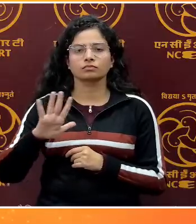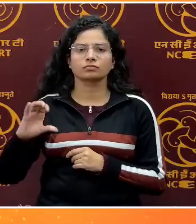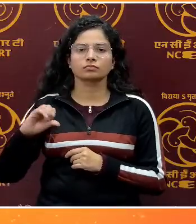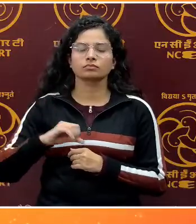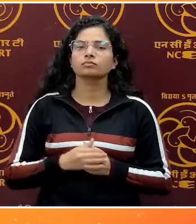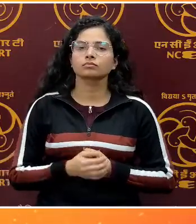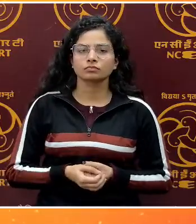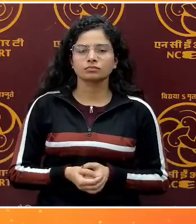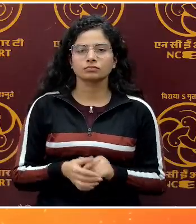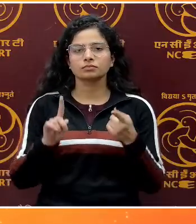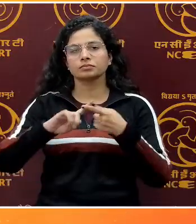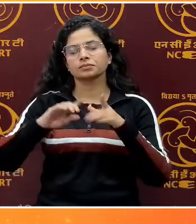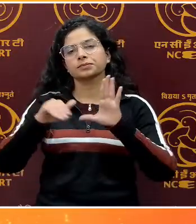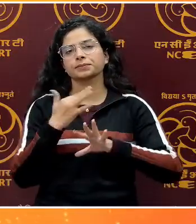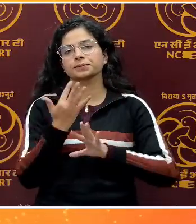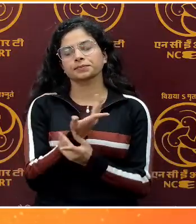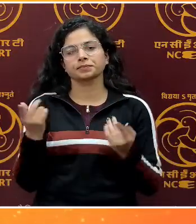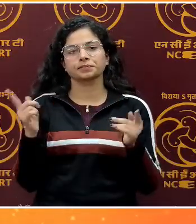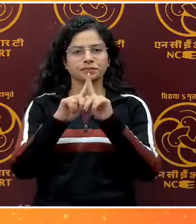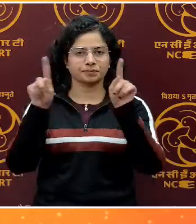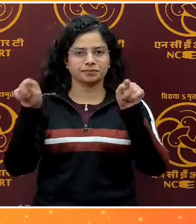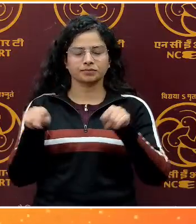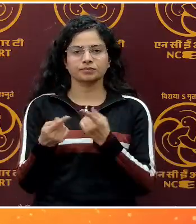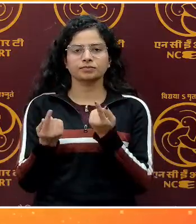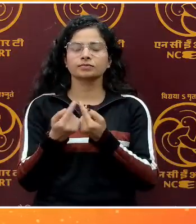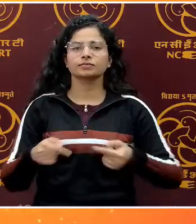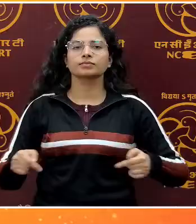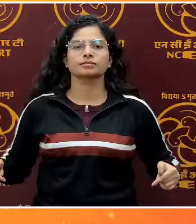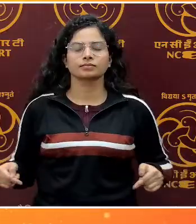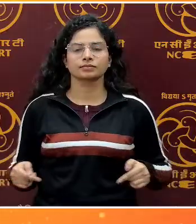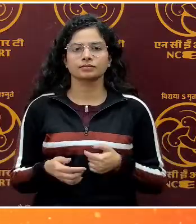8800440559. Our email ID is